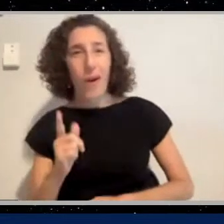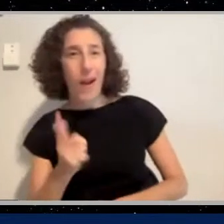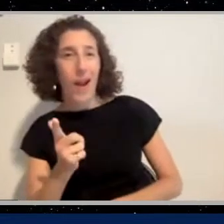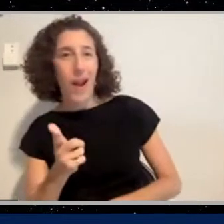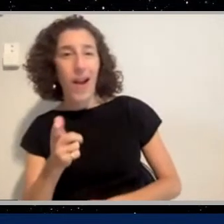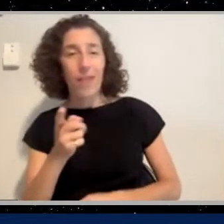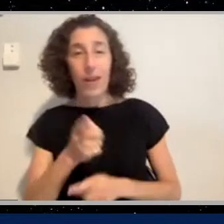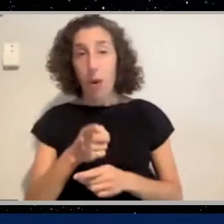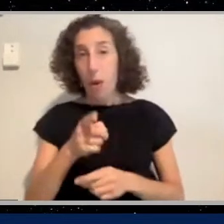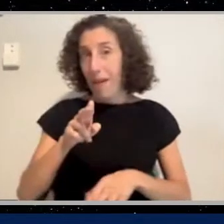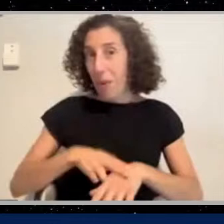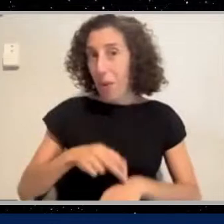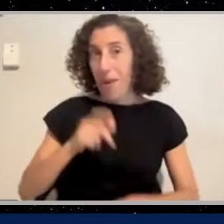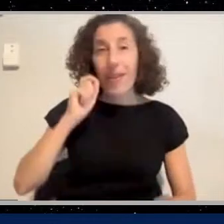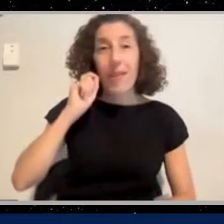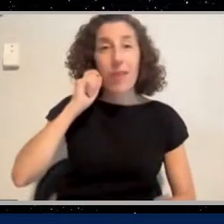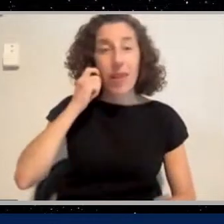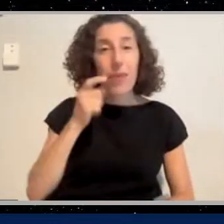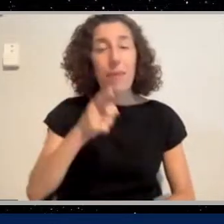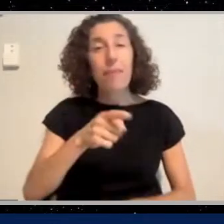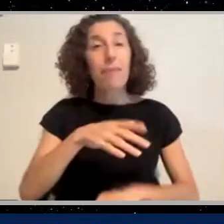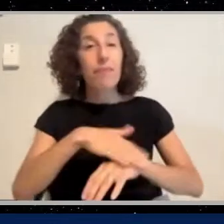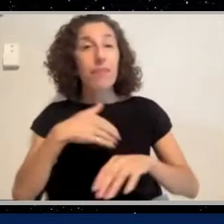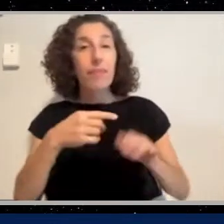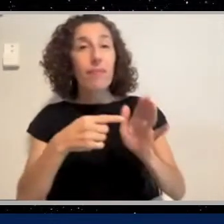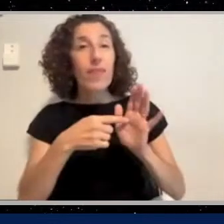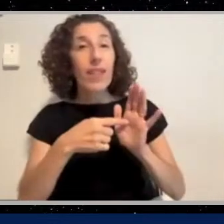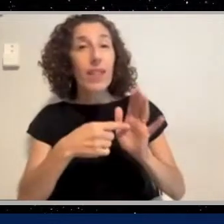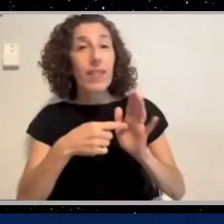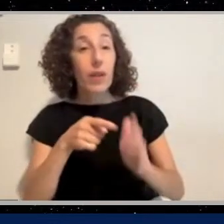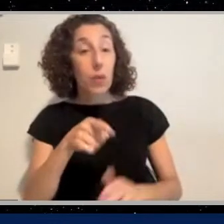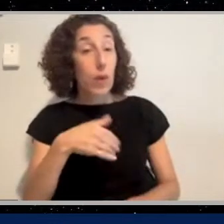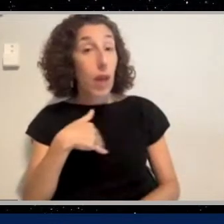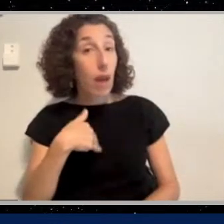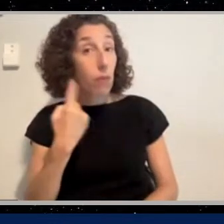As you should. Dina, you're mentioning call signs. Does that mean that you have one?